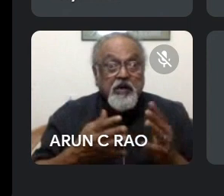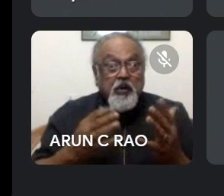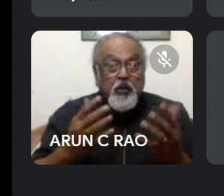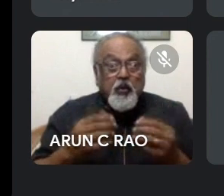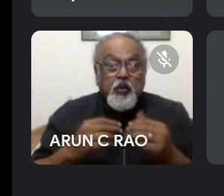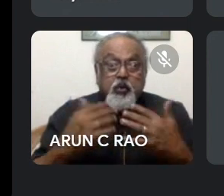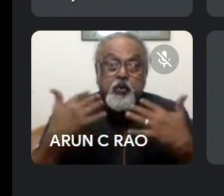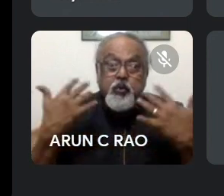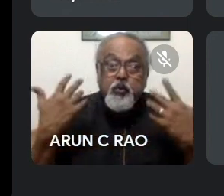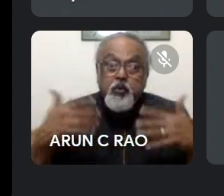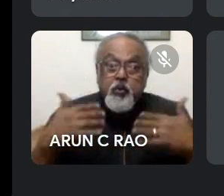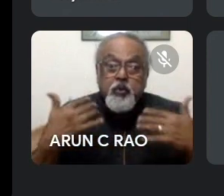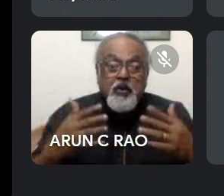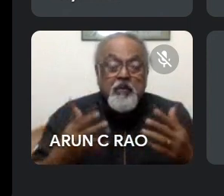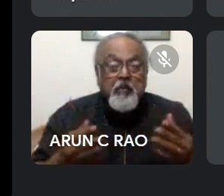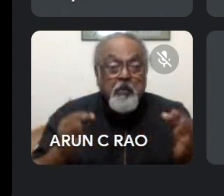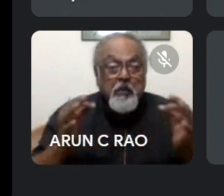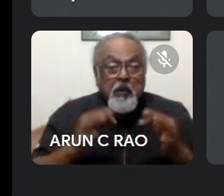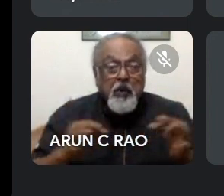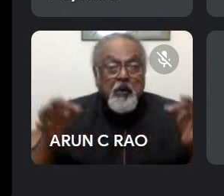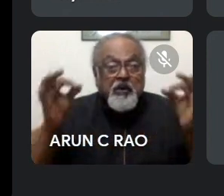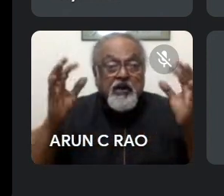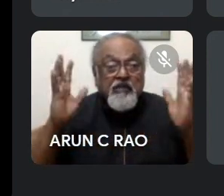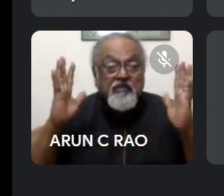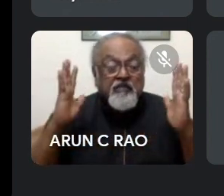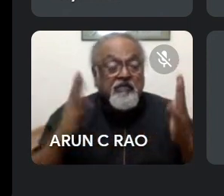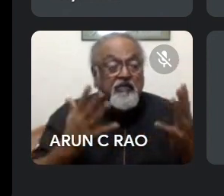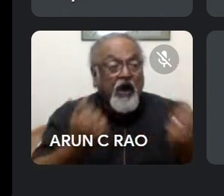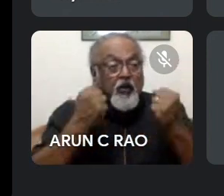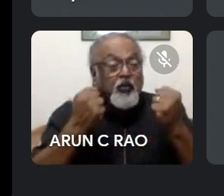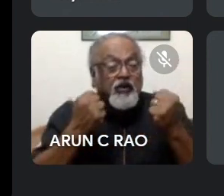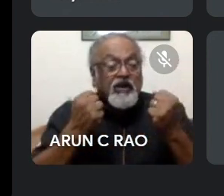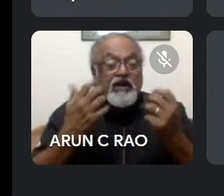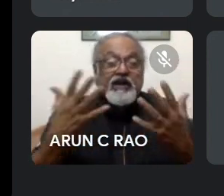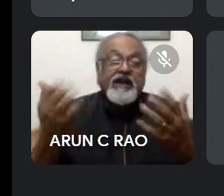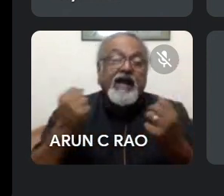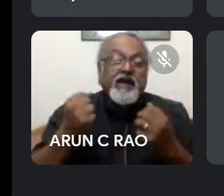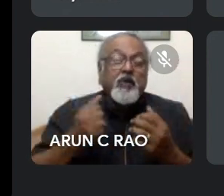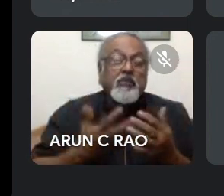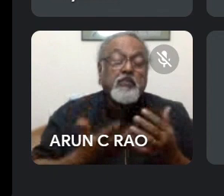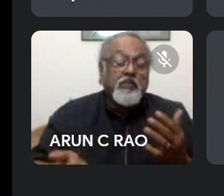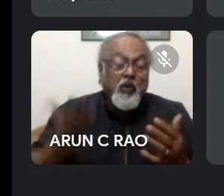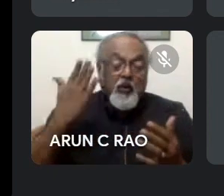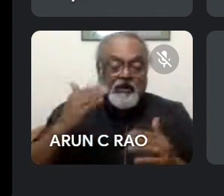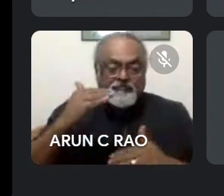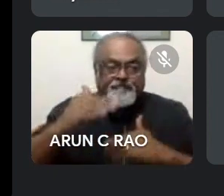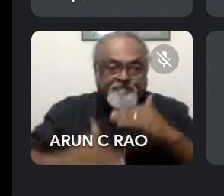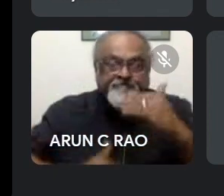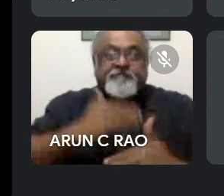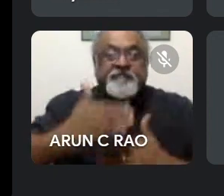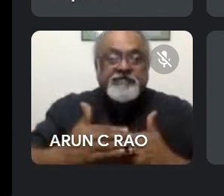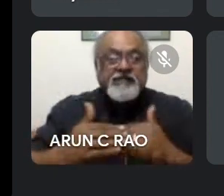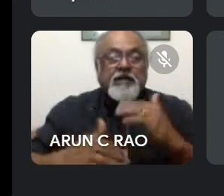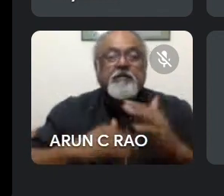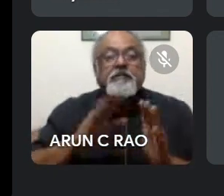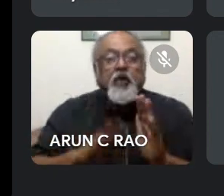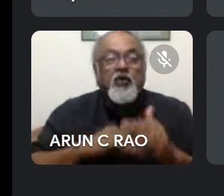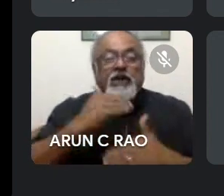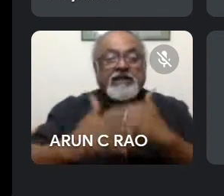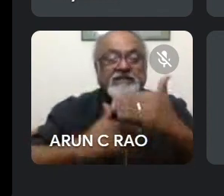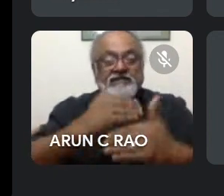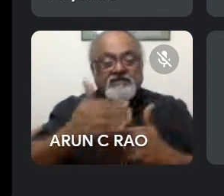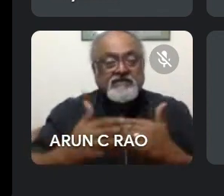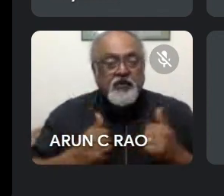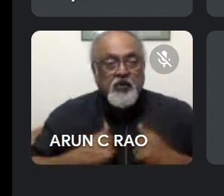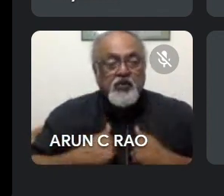means of understanding, finding out, and gaining a little more ground, not for external standards of